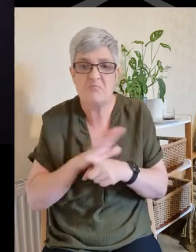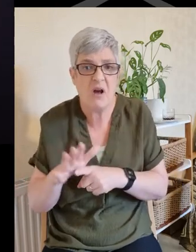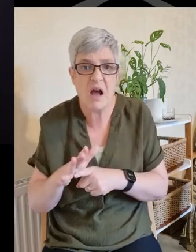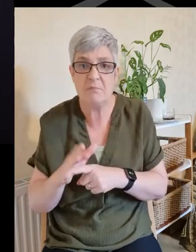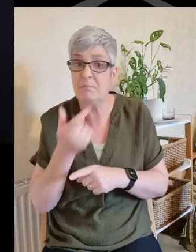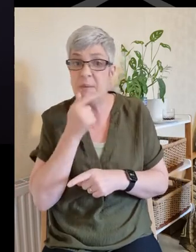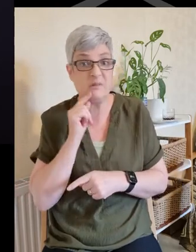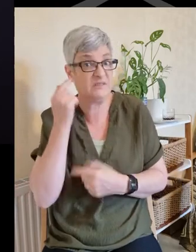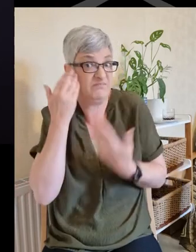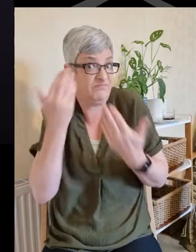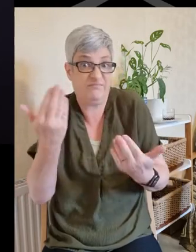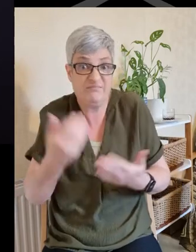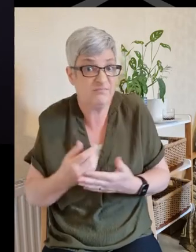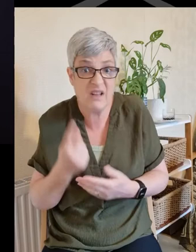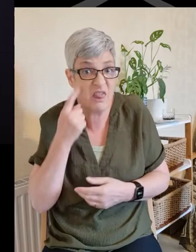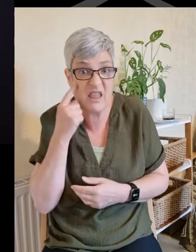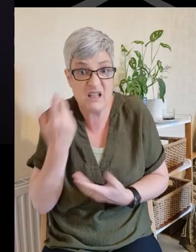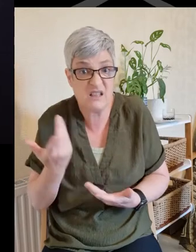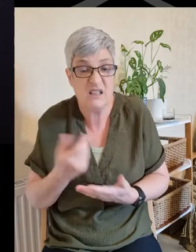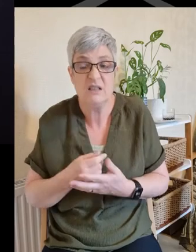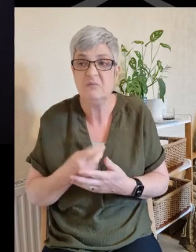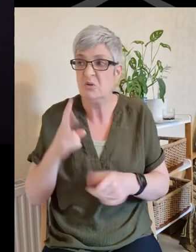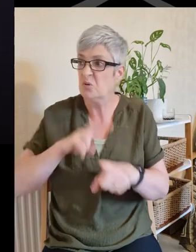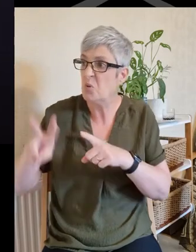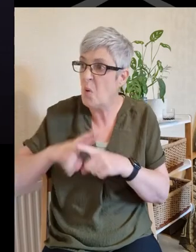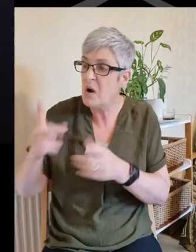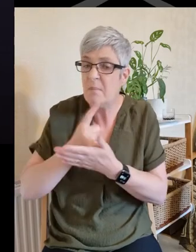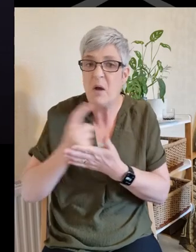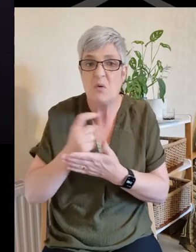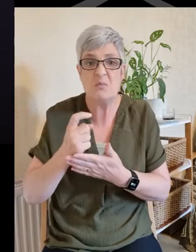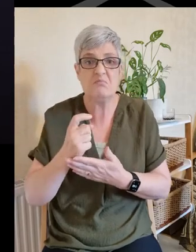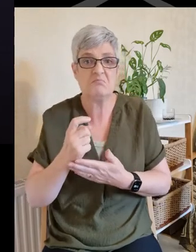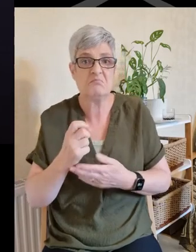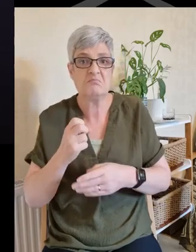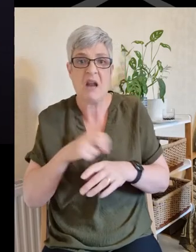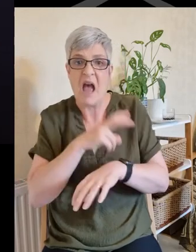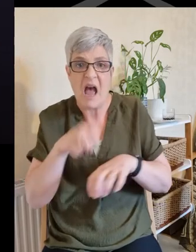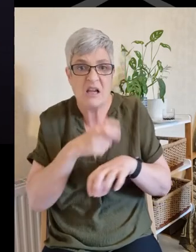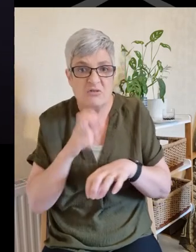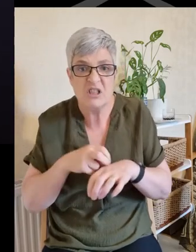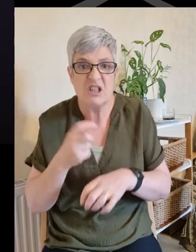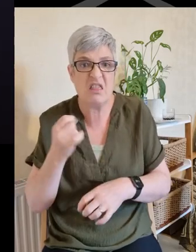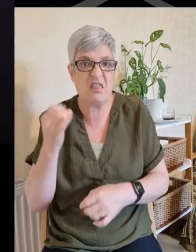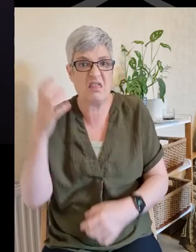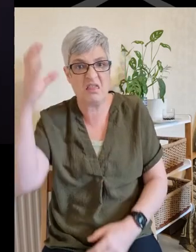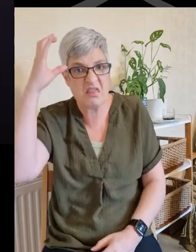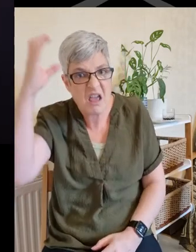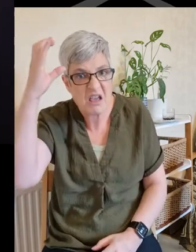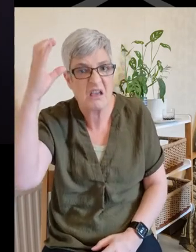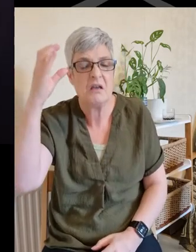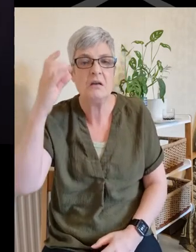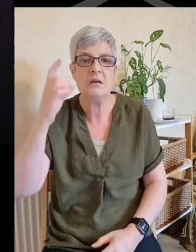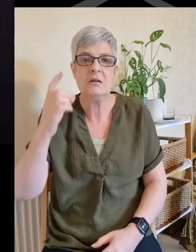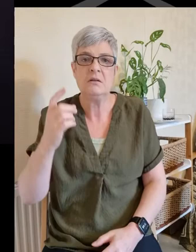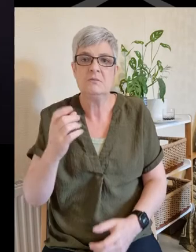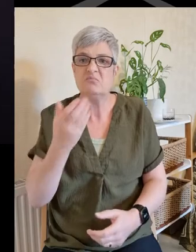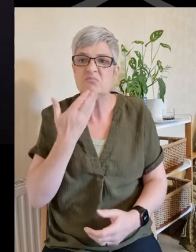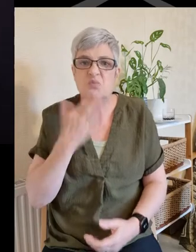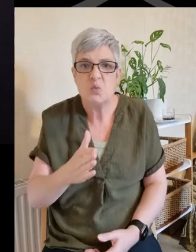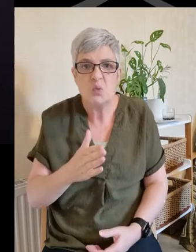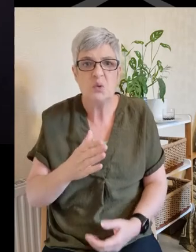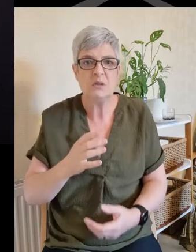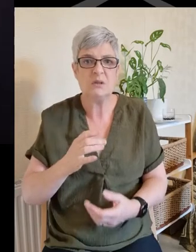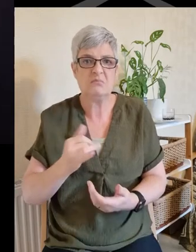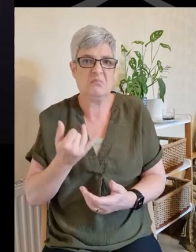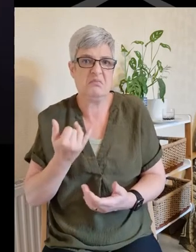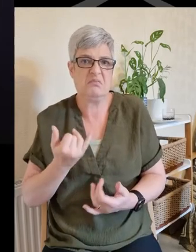was commonplace to tell jokes about the Irish being thick, about the Jews being mean, and about the football team called Partick Thistle